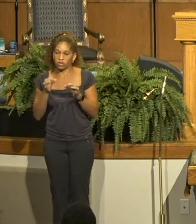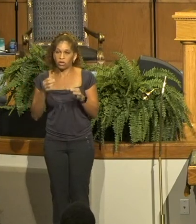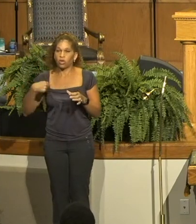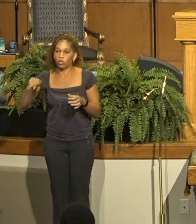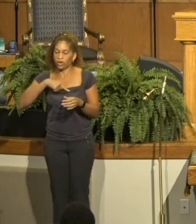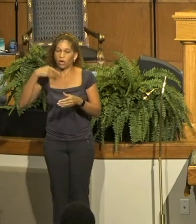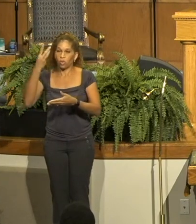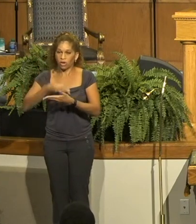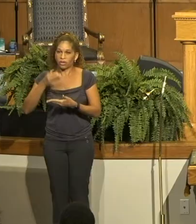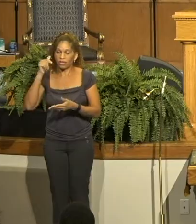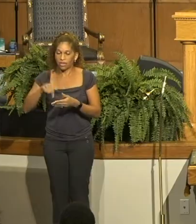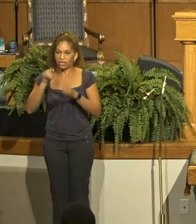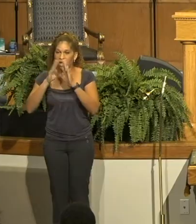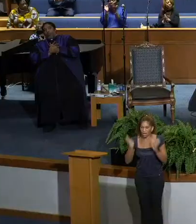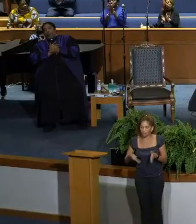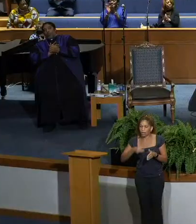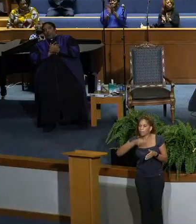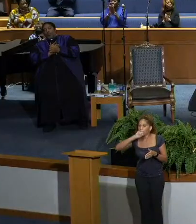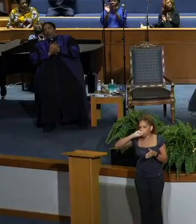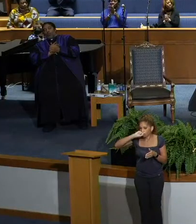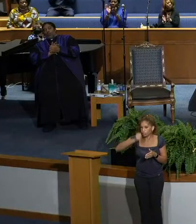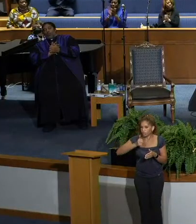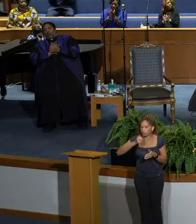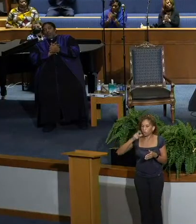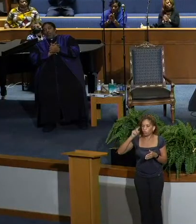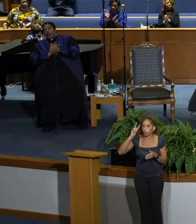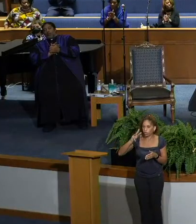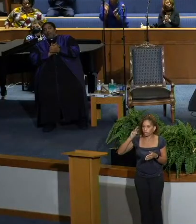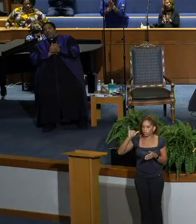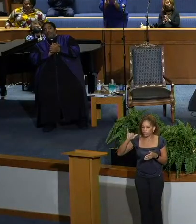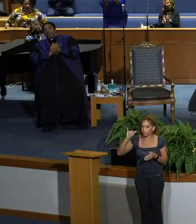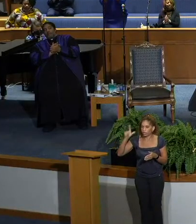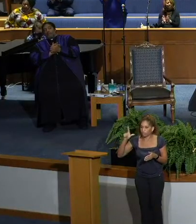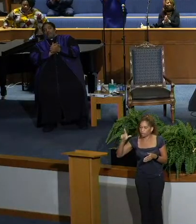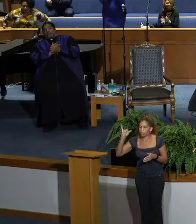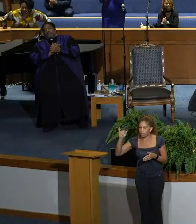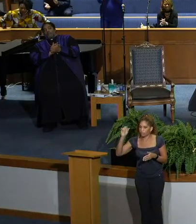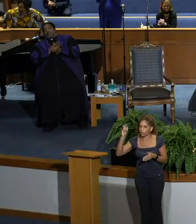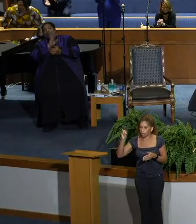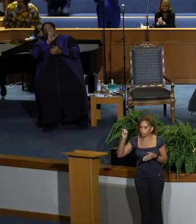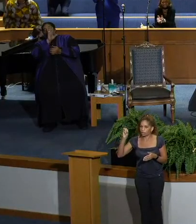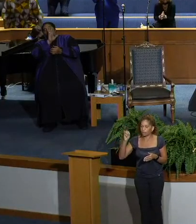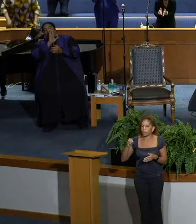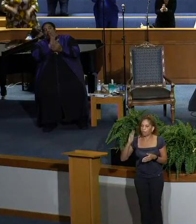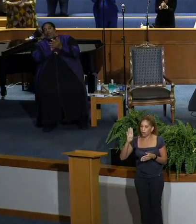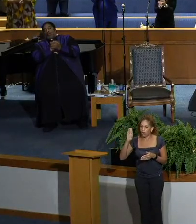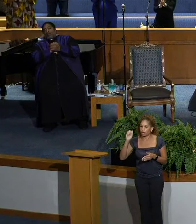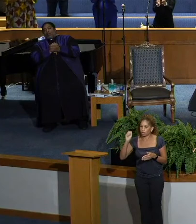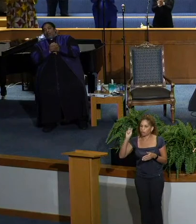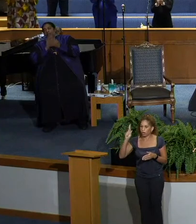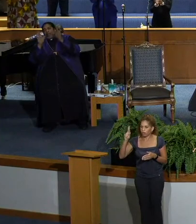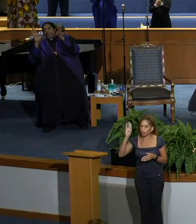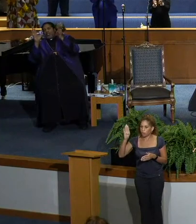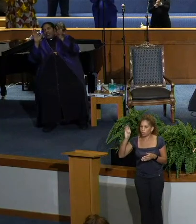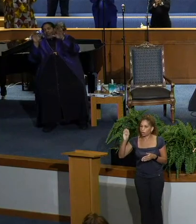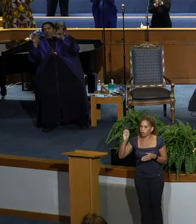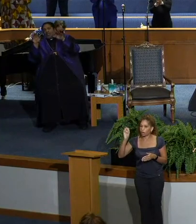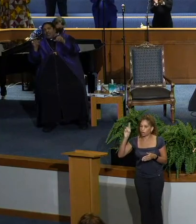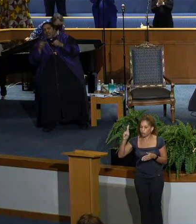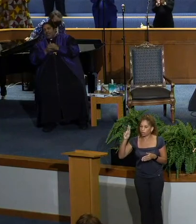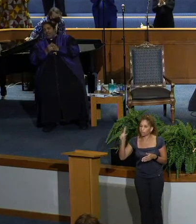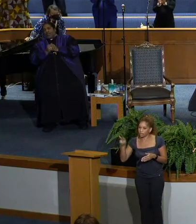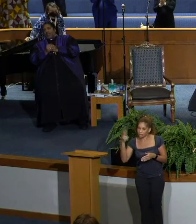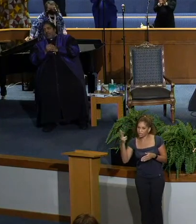house none other than Bishop William Barber II. Cascade, can we welcome him in the joy of the Lord